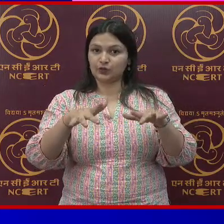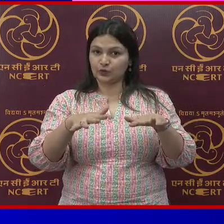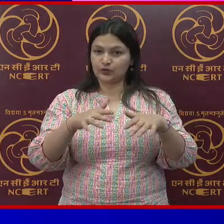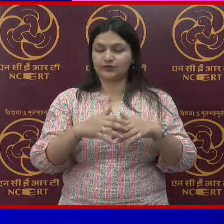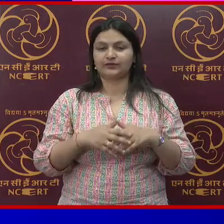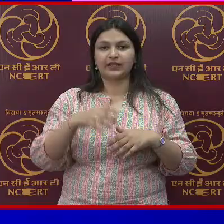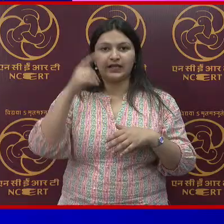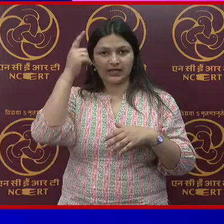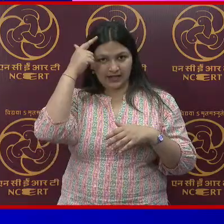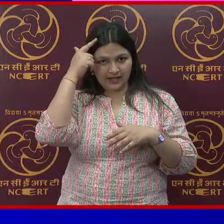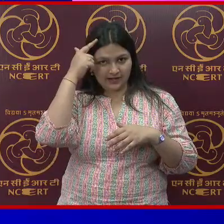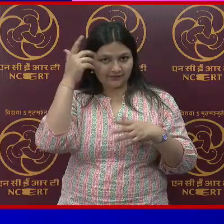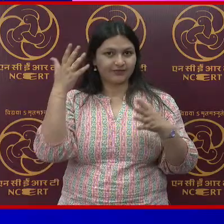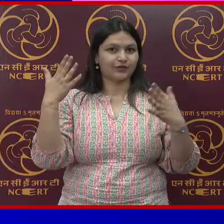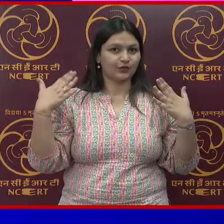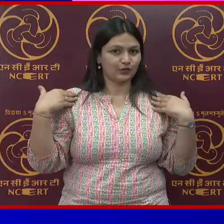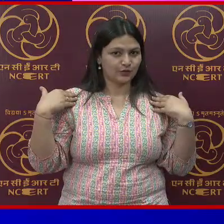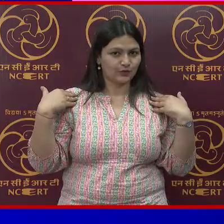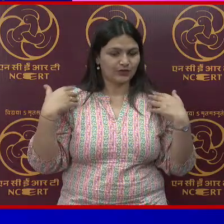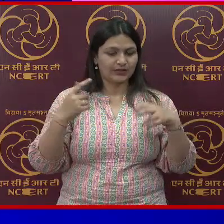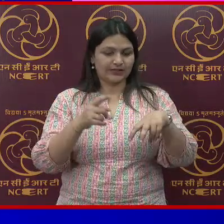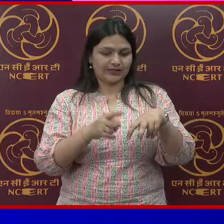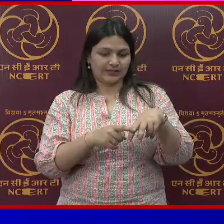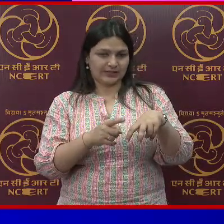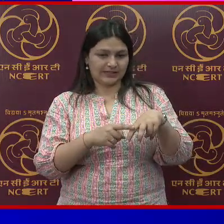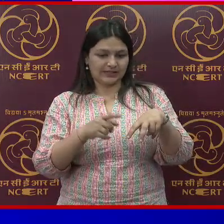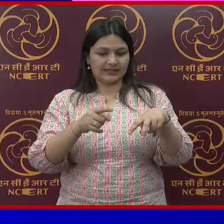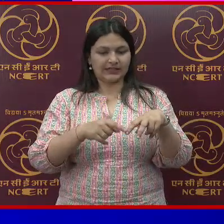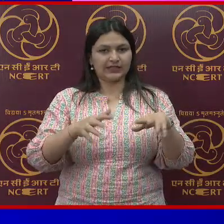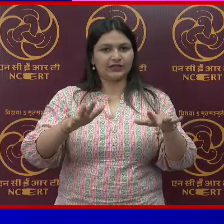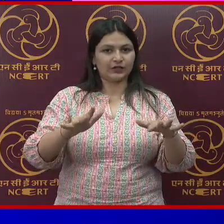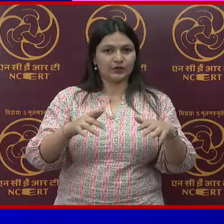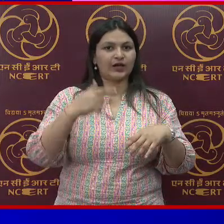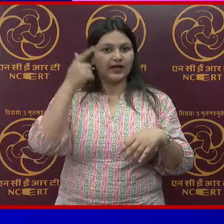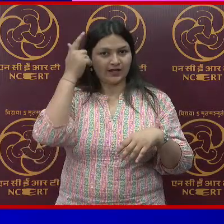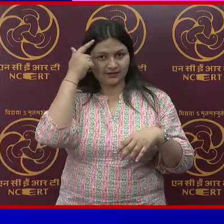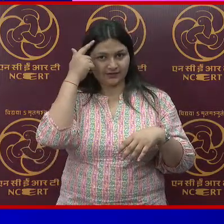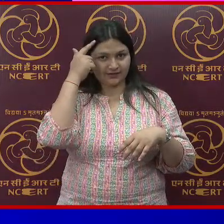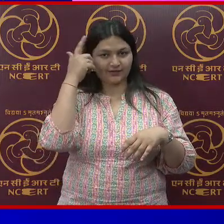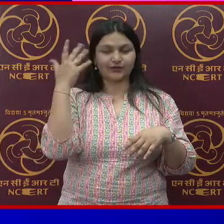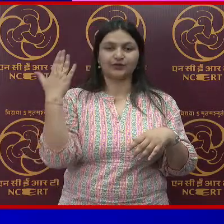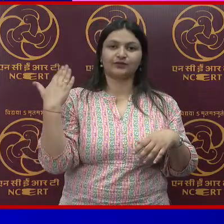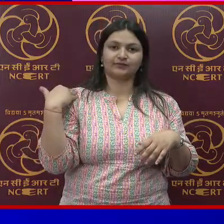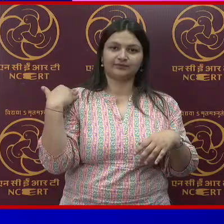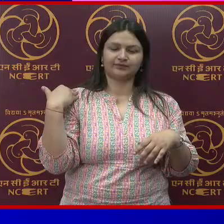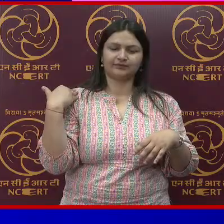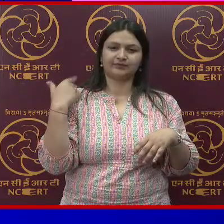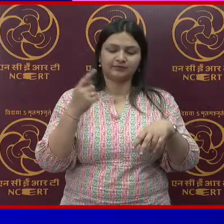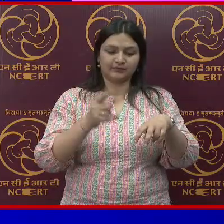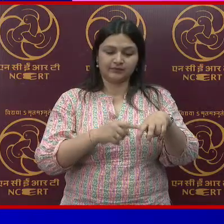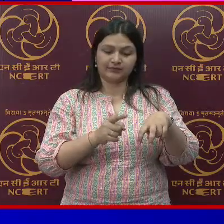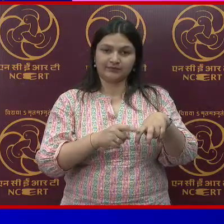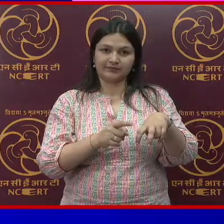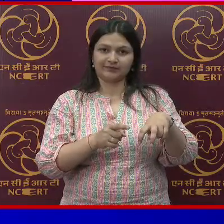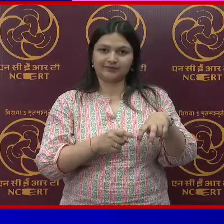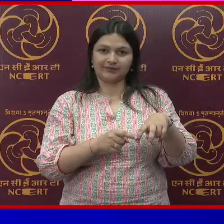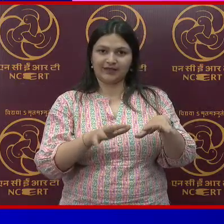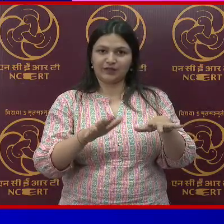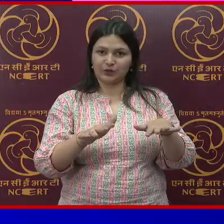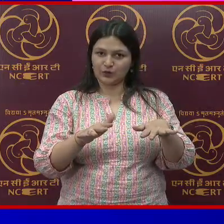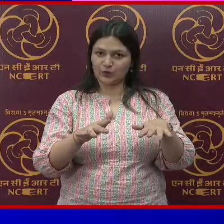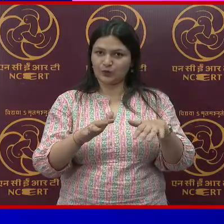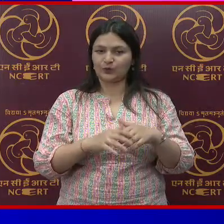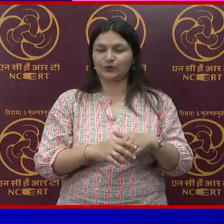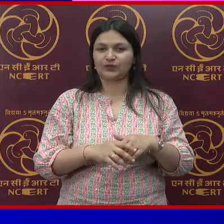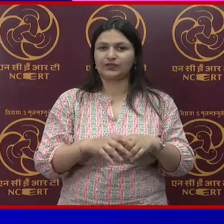Head, shoulders, knees and toes. Once again, head, shoulders, knees and toes. But